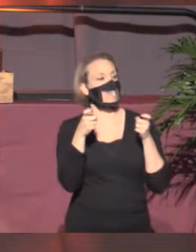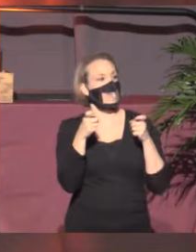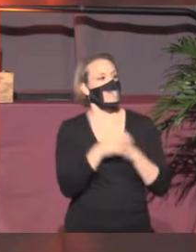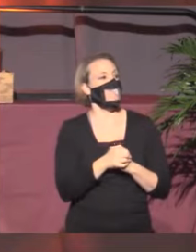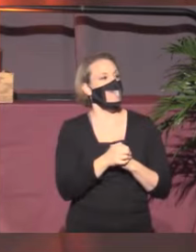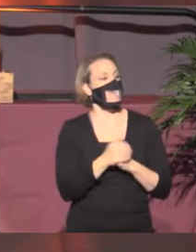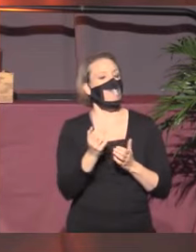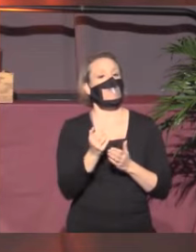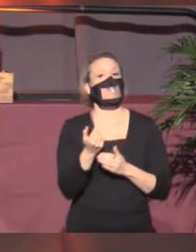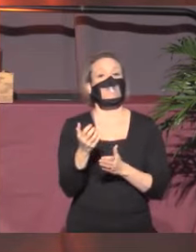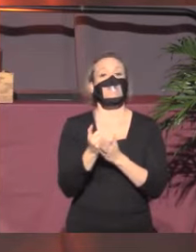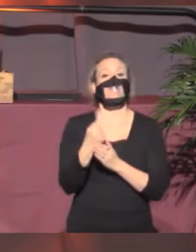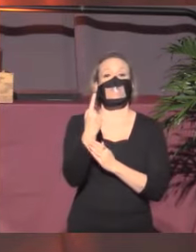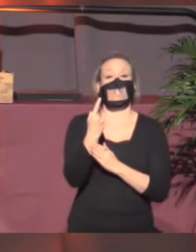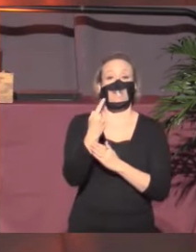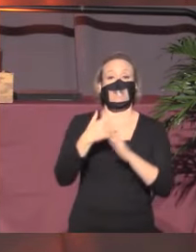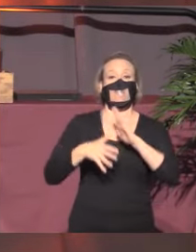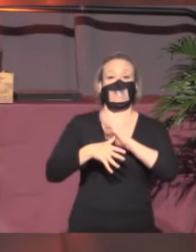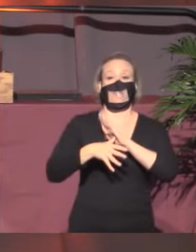one of the undergraduate awards.